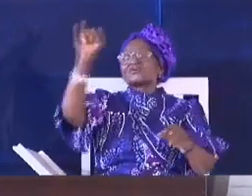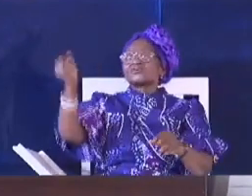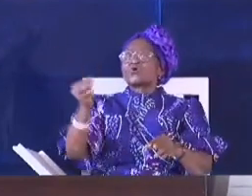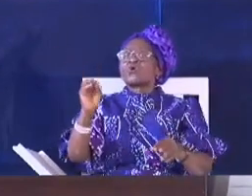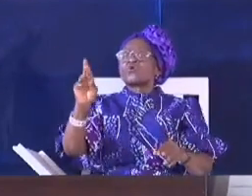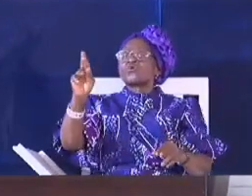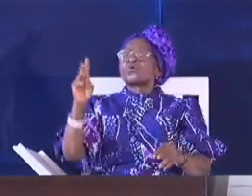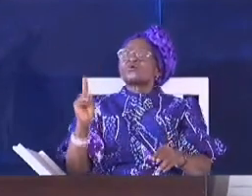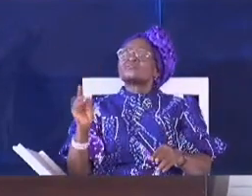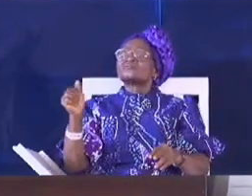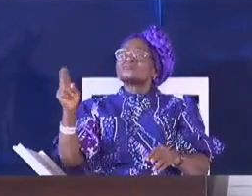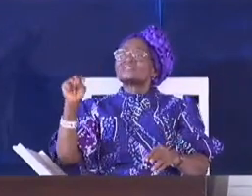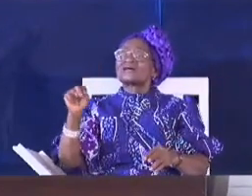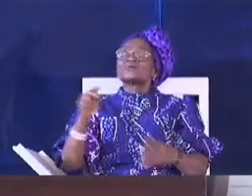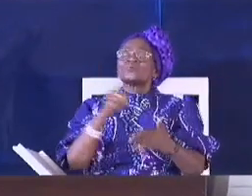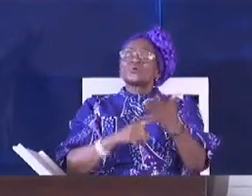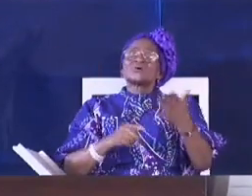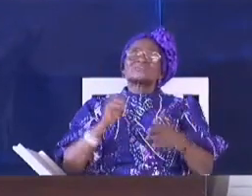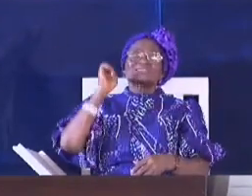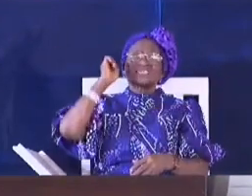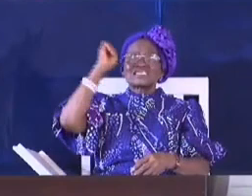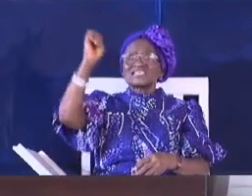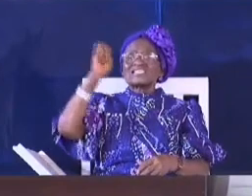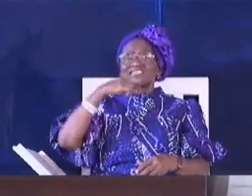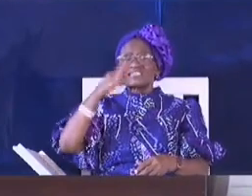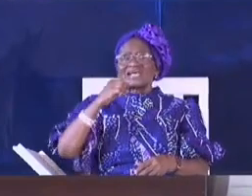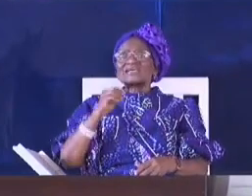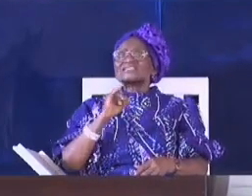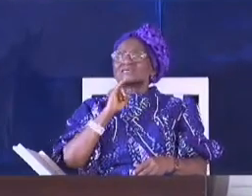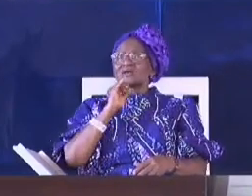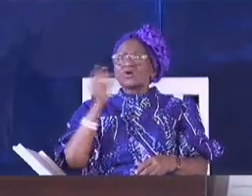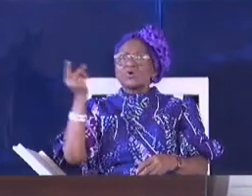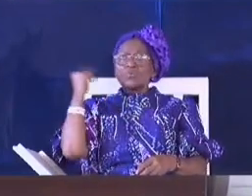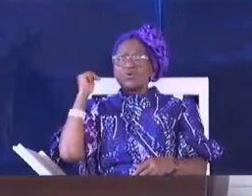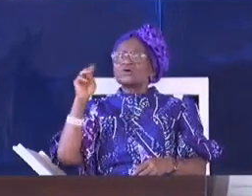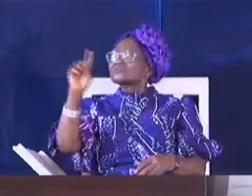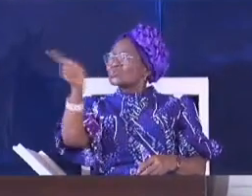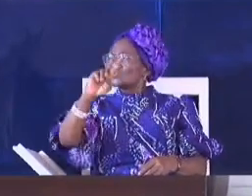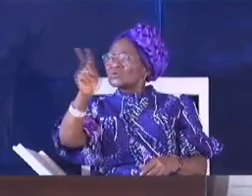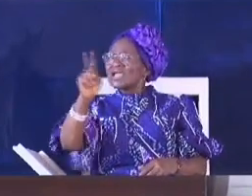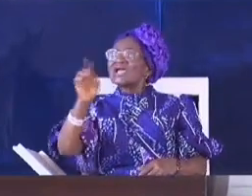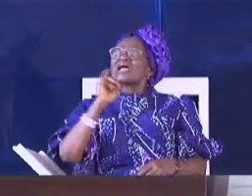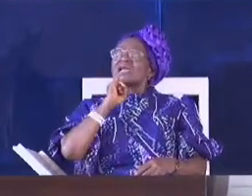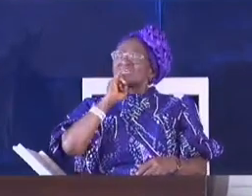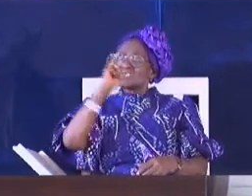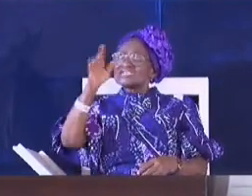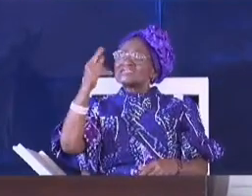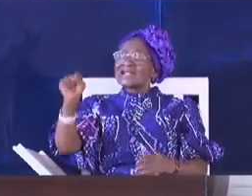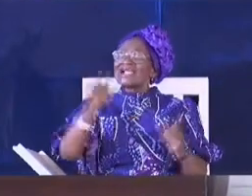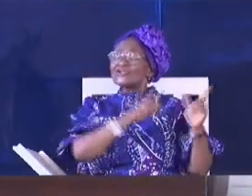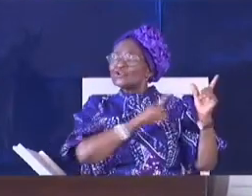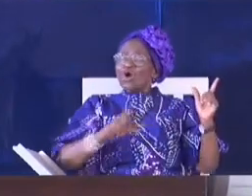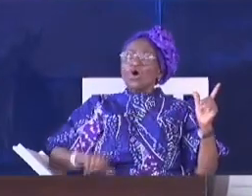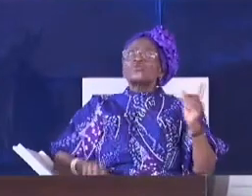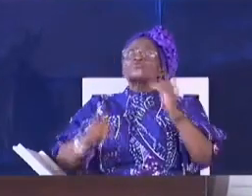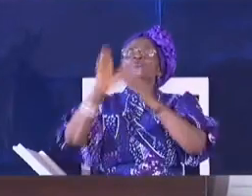what he said was, where is the Lord God of my father?